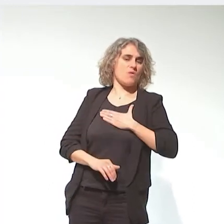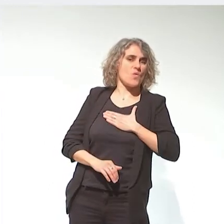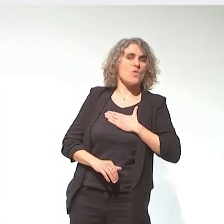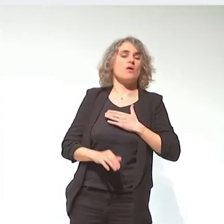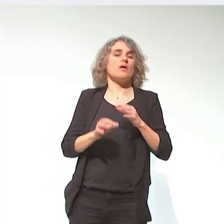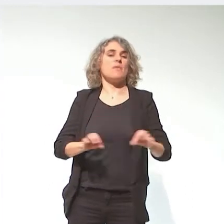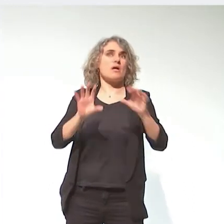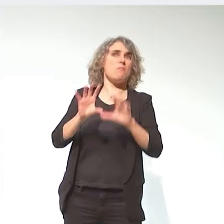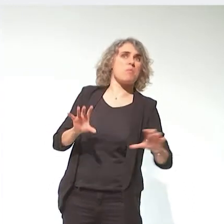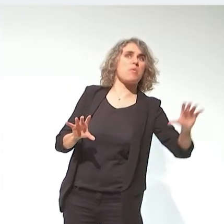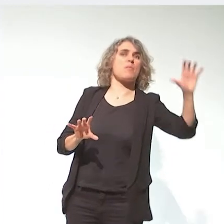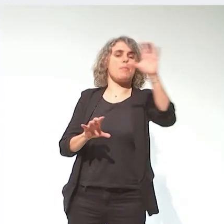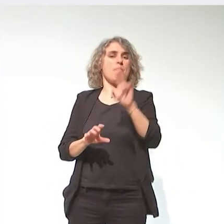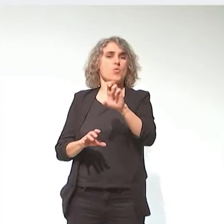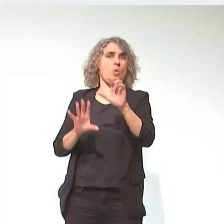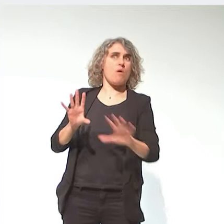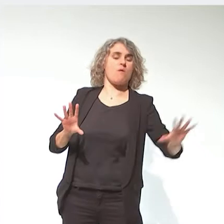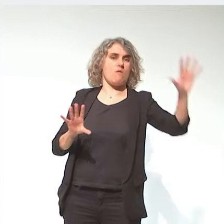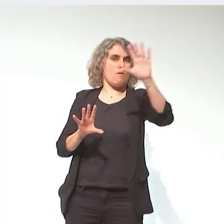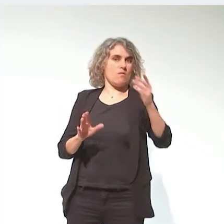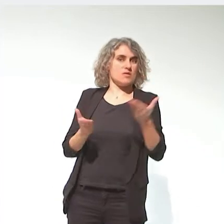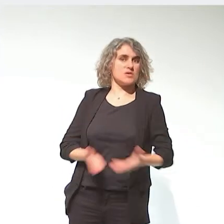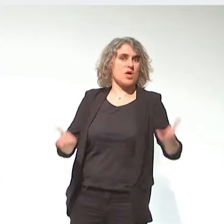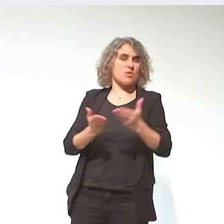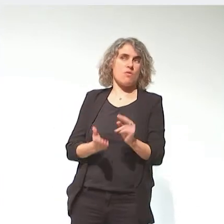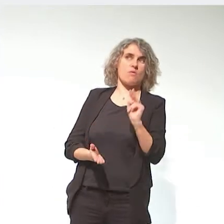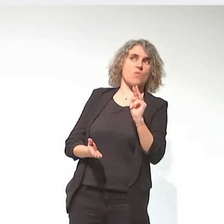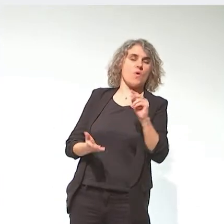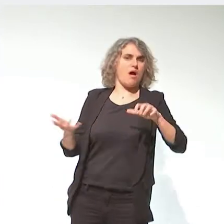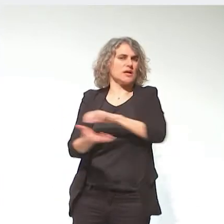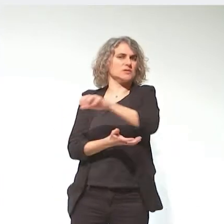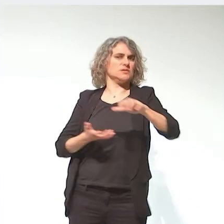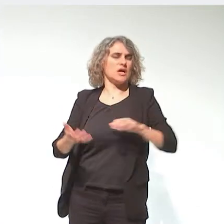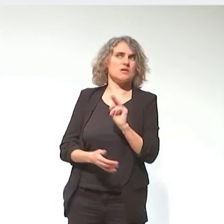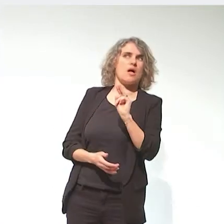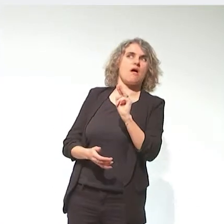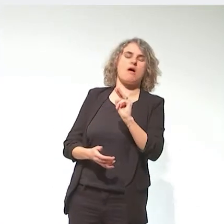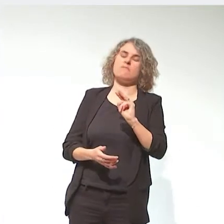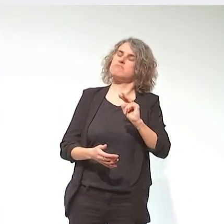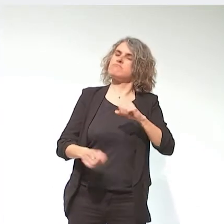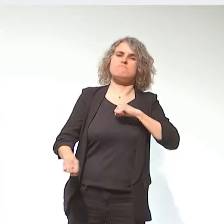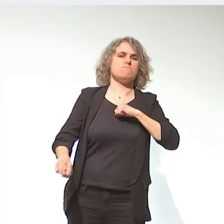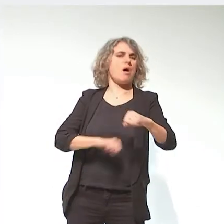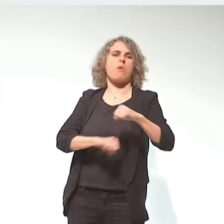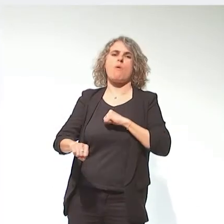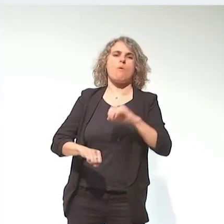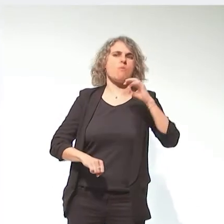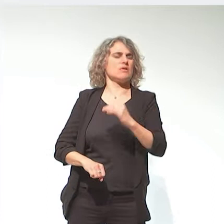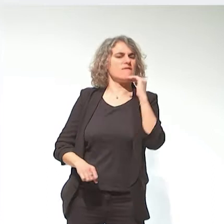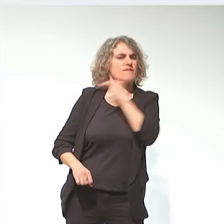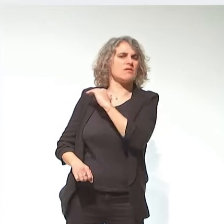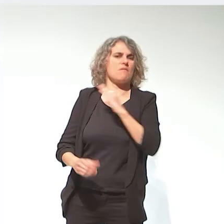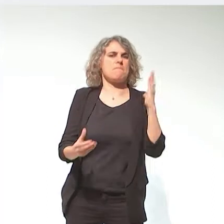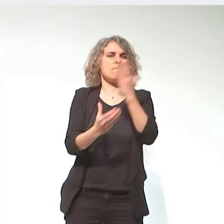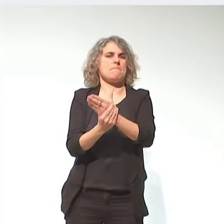humanitarian disaster are reacting fast and decisively. Yesterday, we